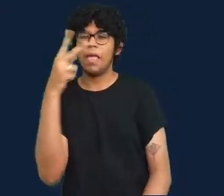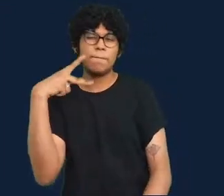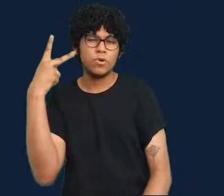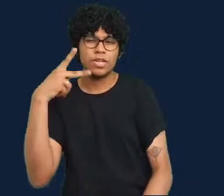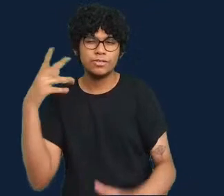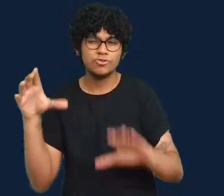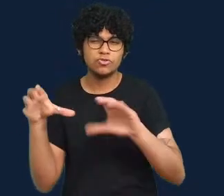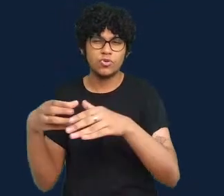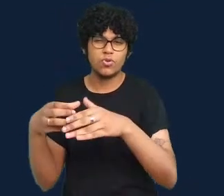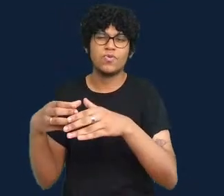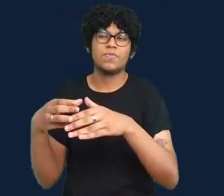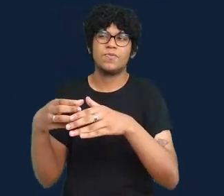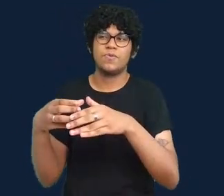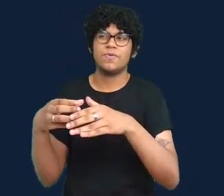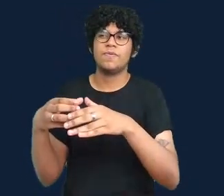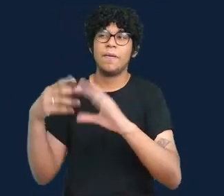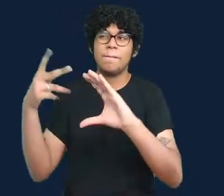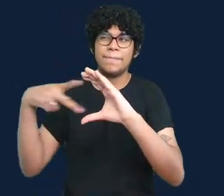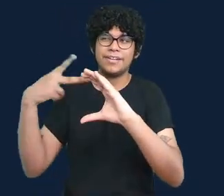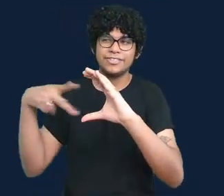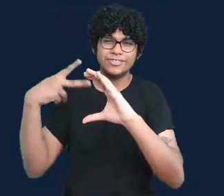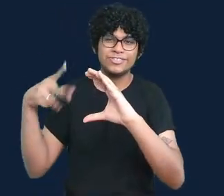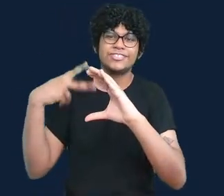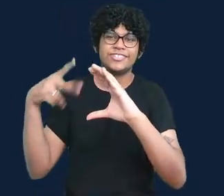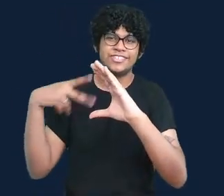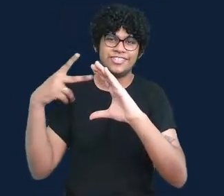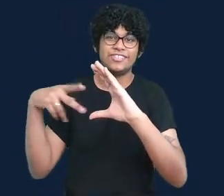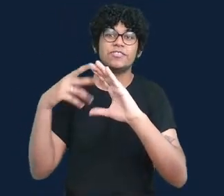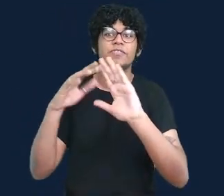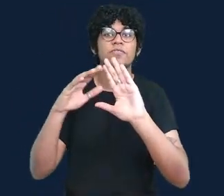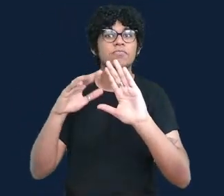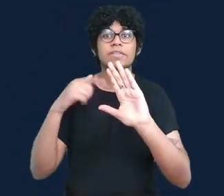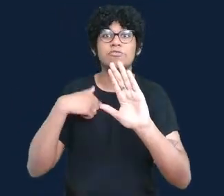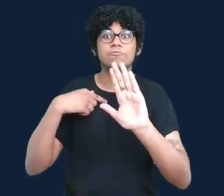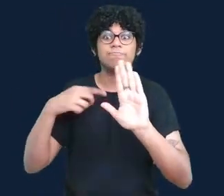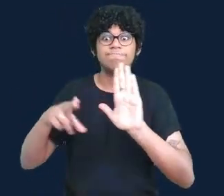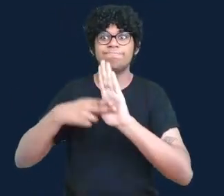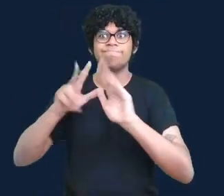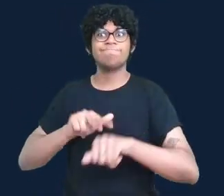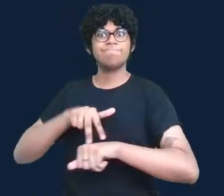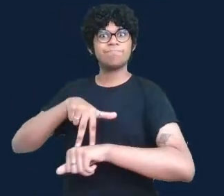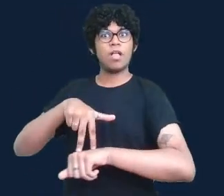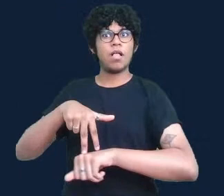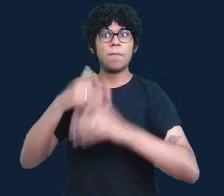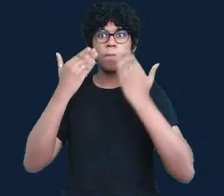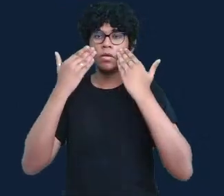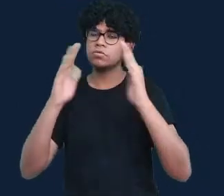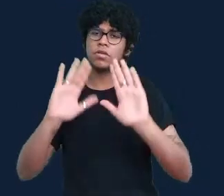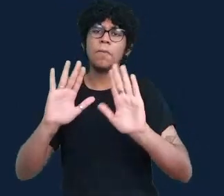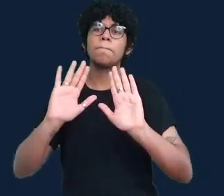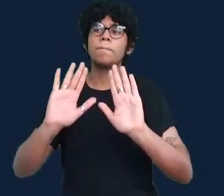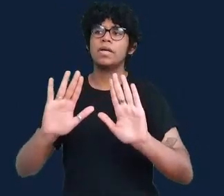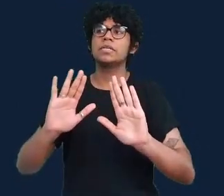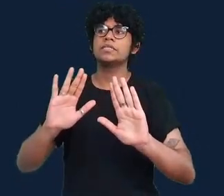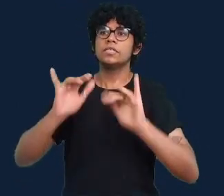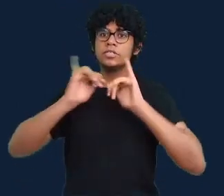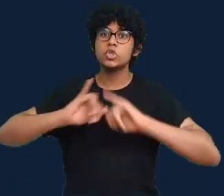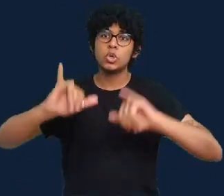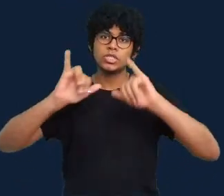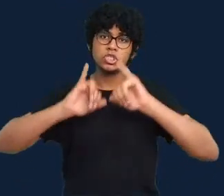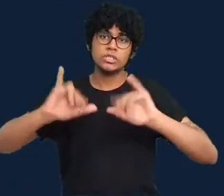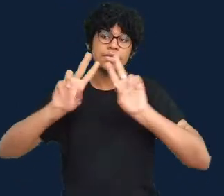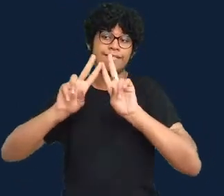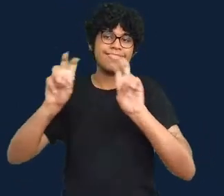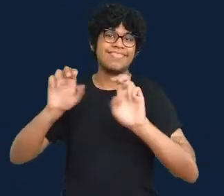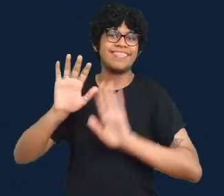So I think, yeah, not always for sure. The transparent, I don't know how is it in Brazil.